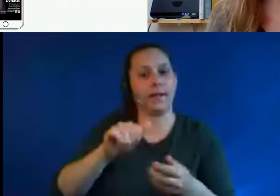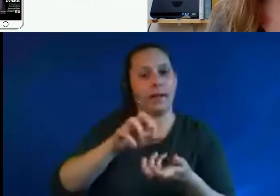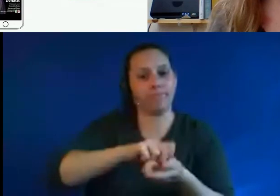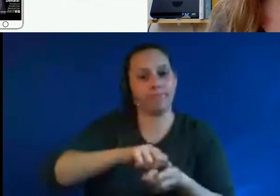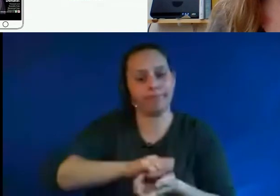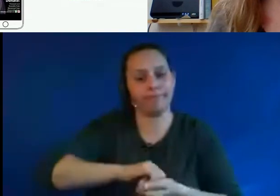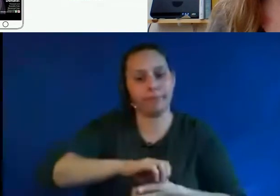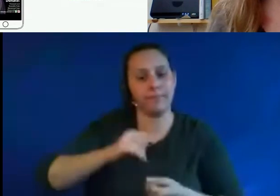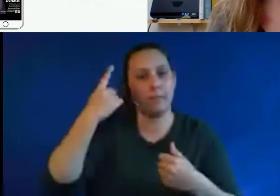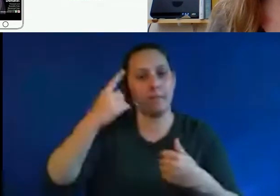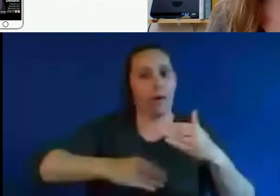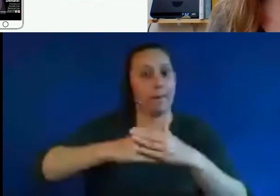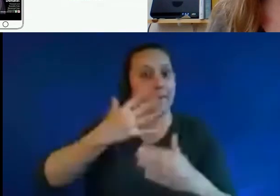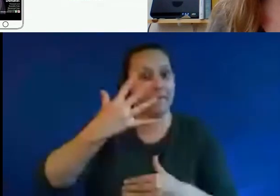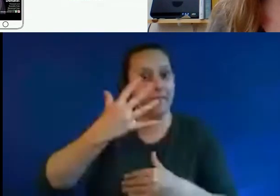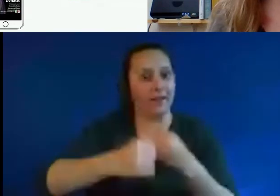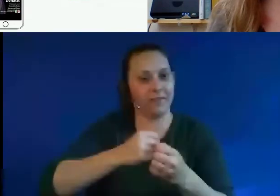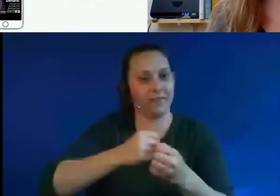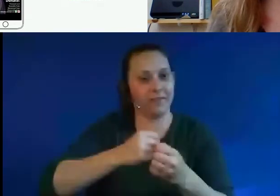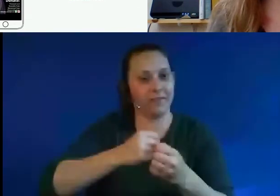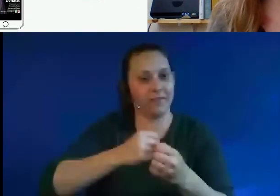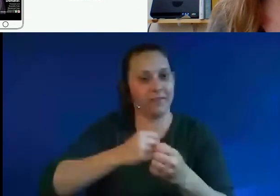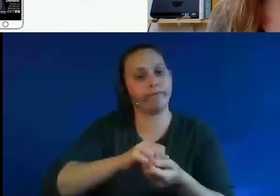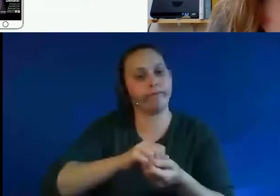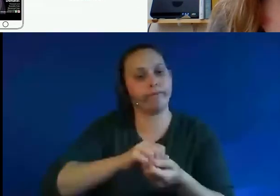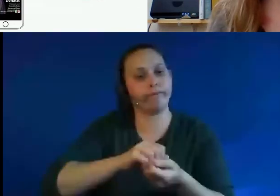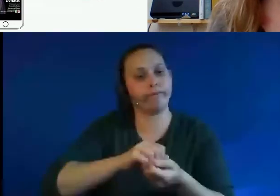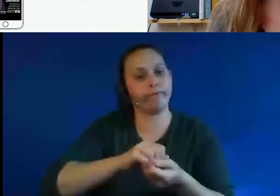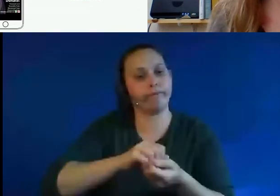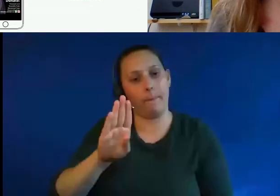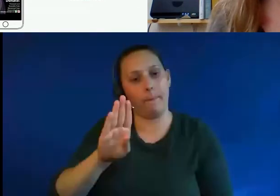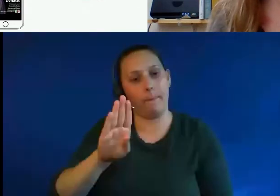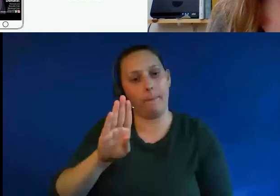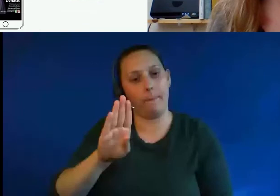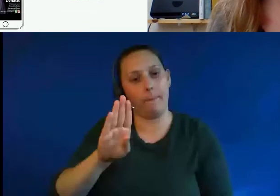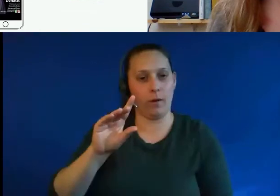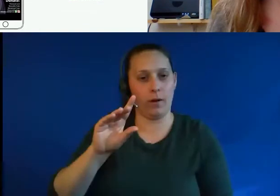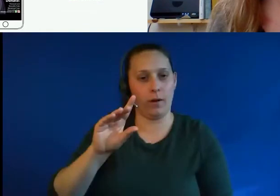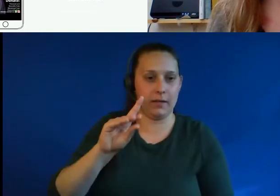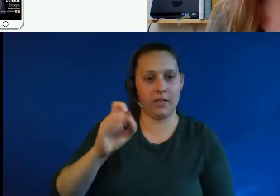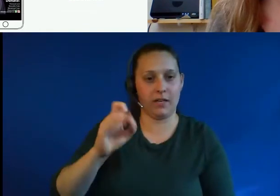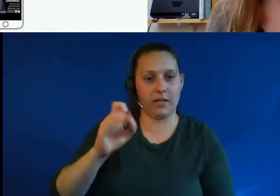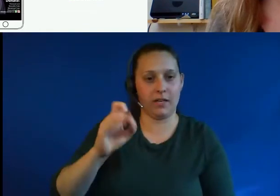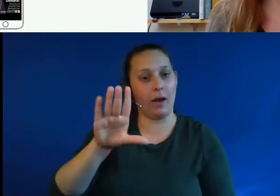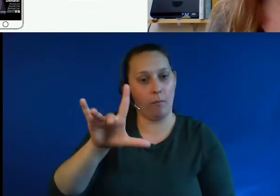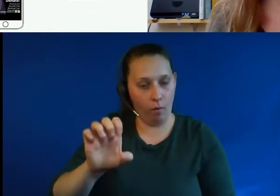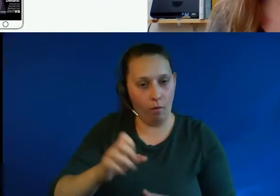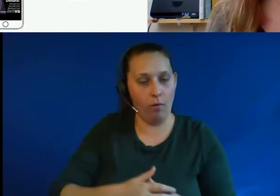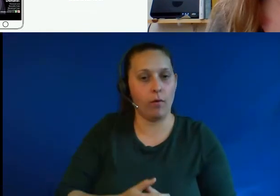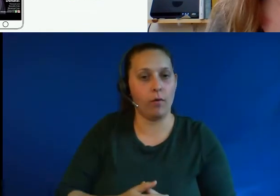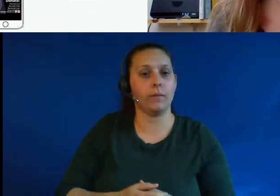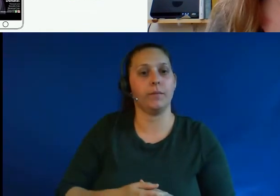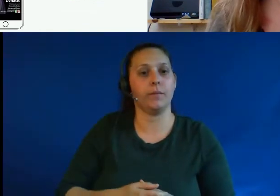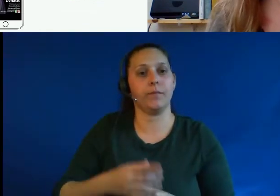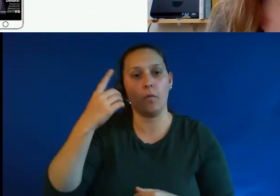And we are working on creating an awareness on our social media platforms, and also teaching on menstrual hygiene